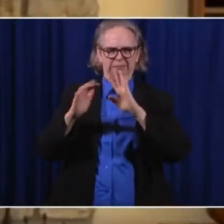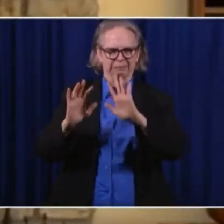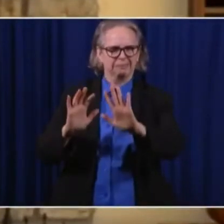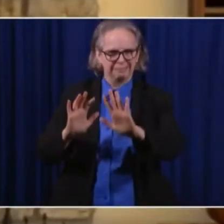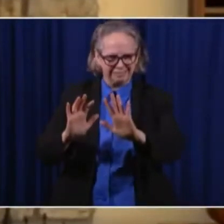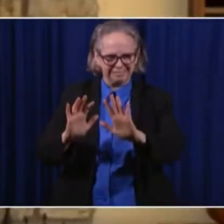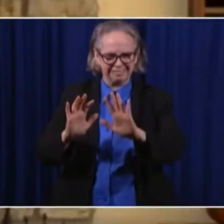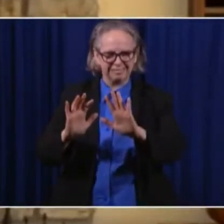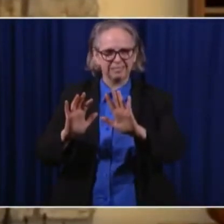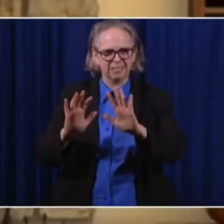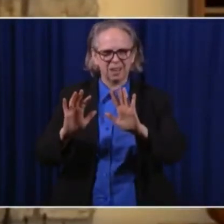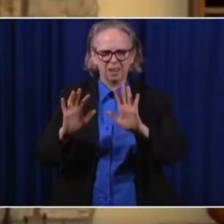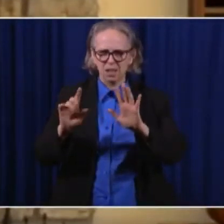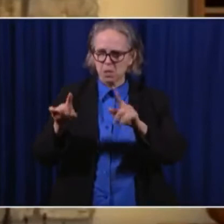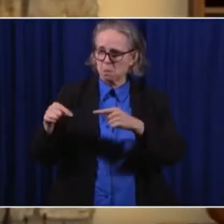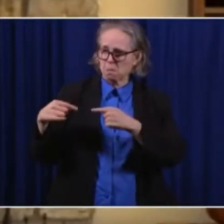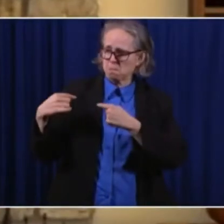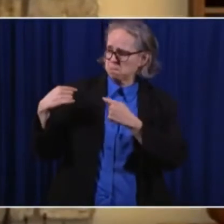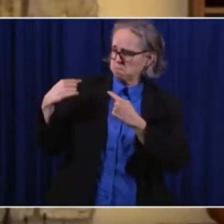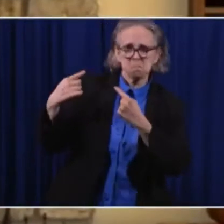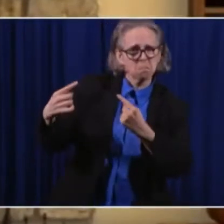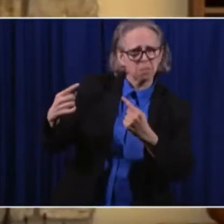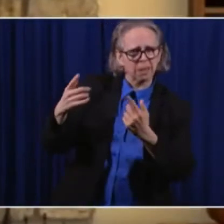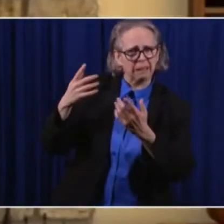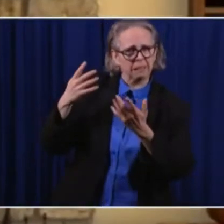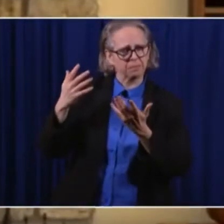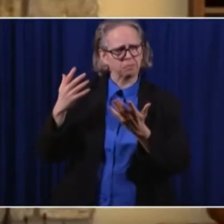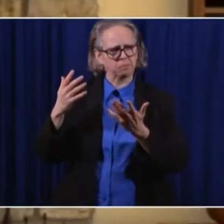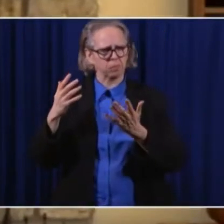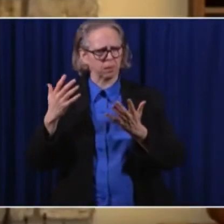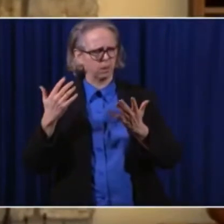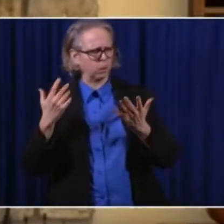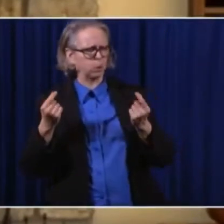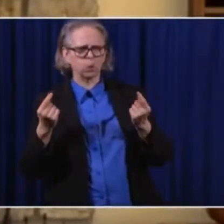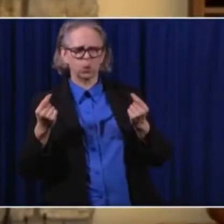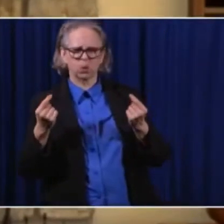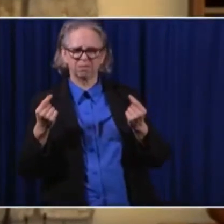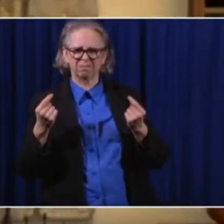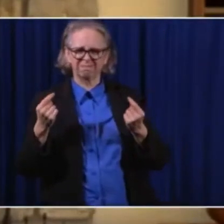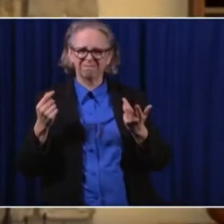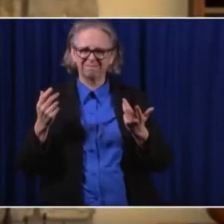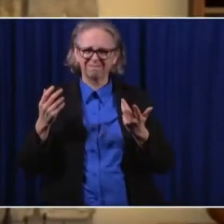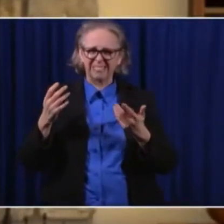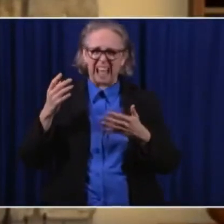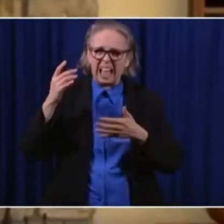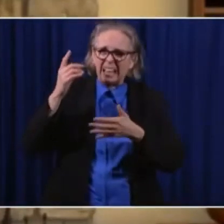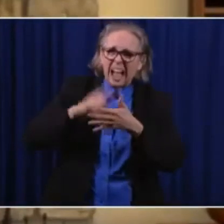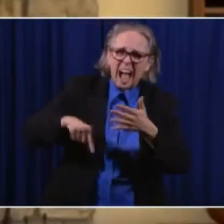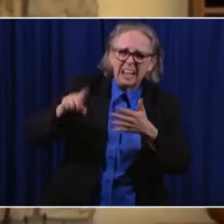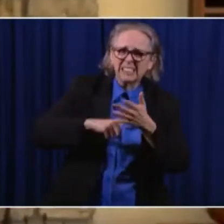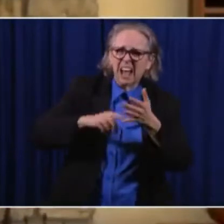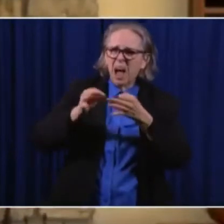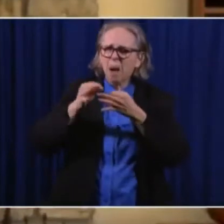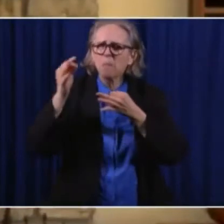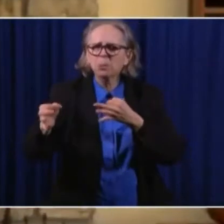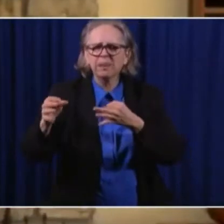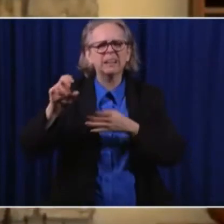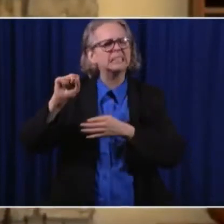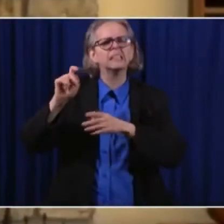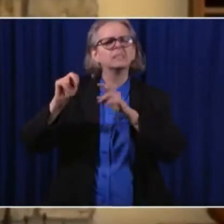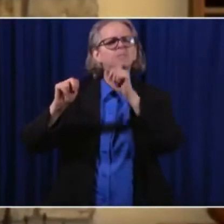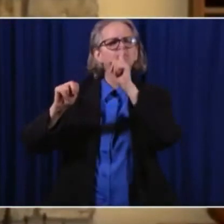so far, we've not taken any action to postpone the season. So we're watching it. We're watching the spread.